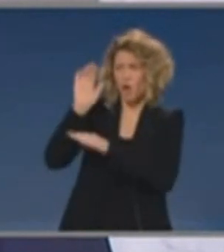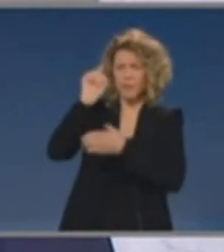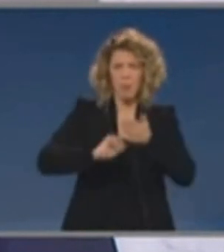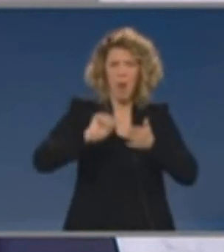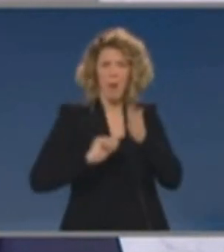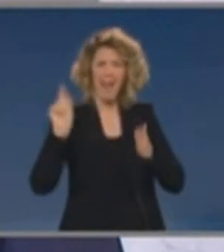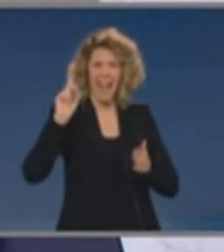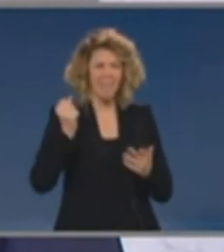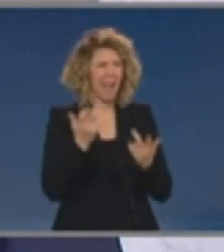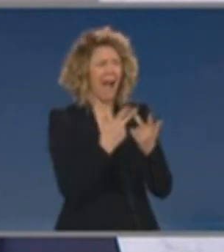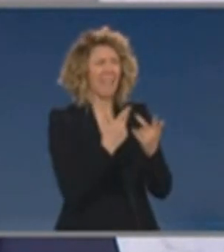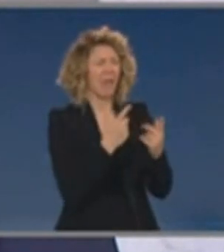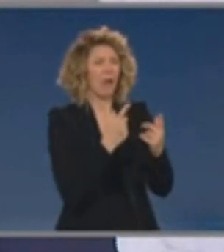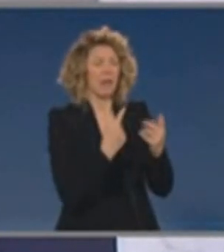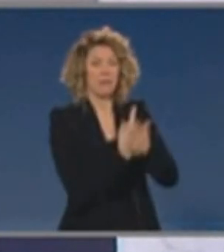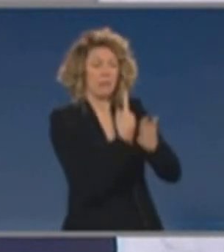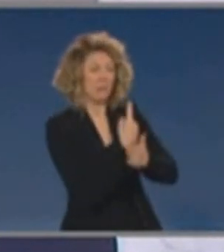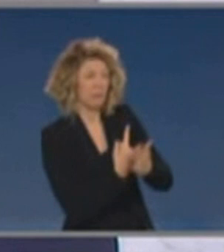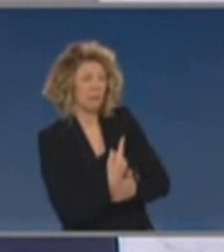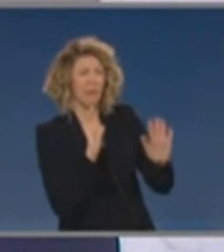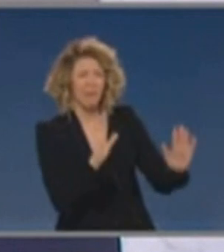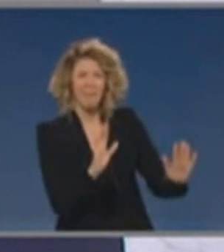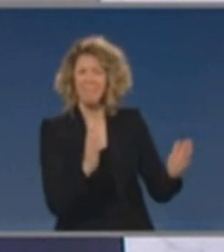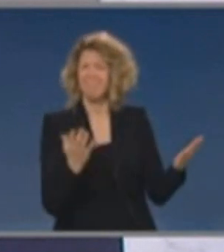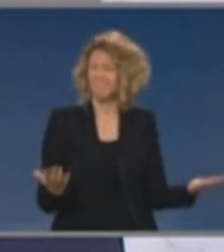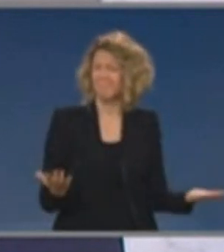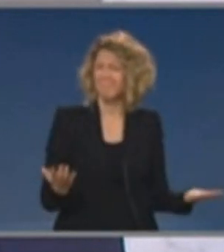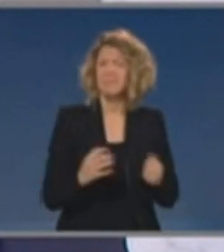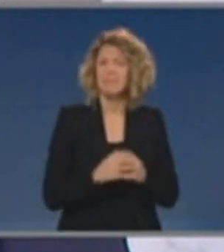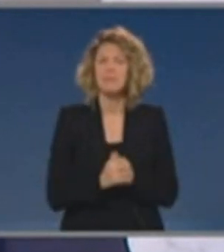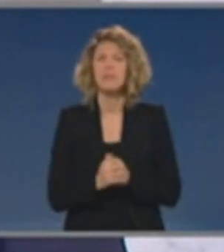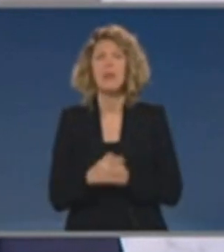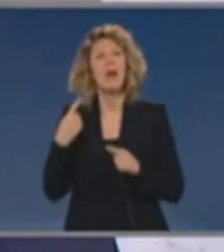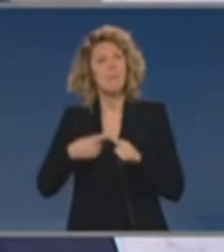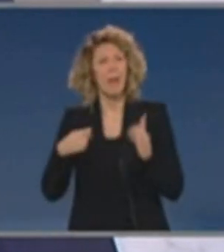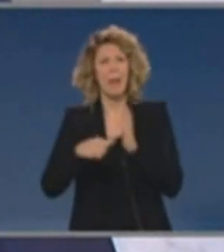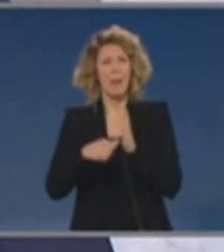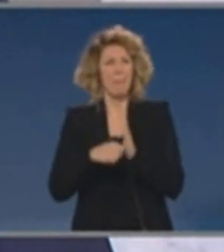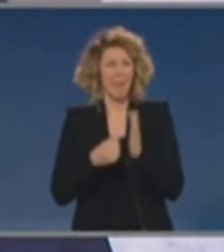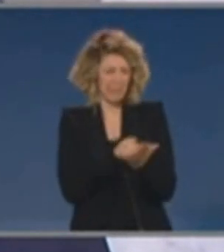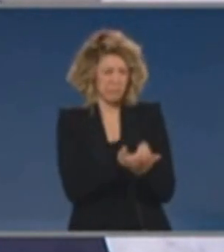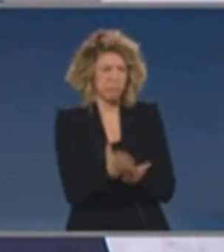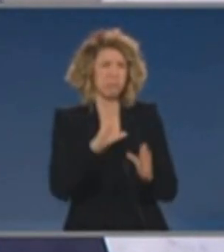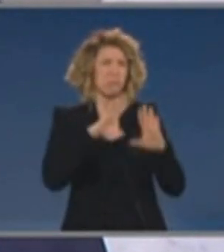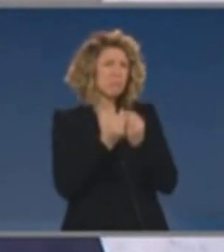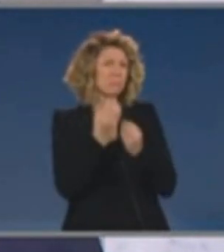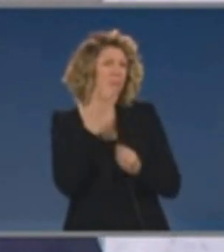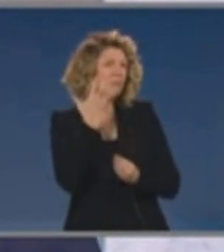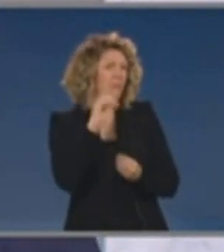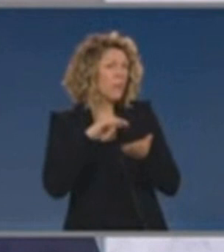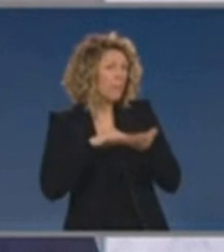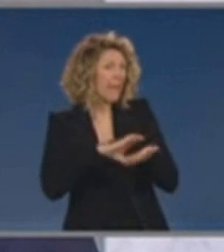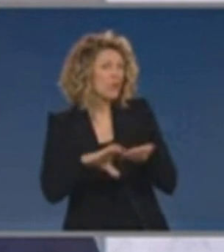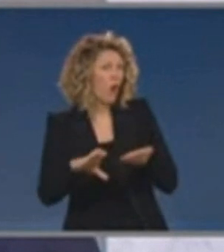as you said, have a $0 threshold? And if you're pouring $54 million into this new